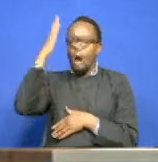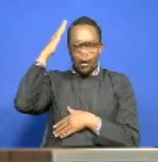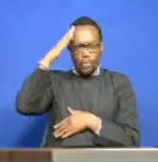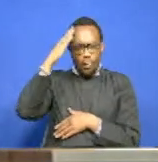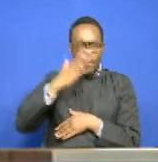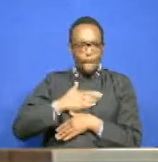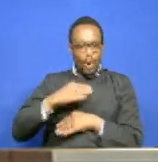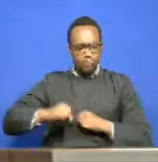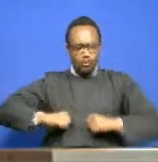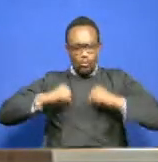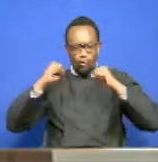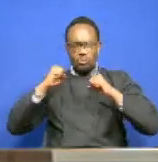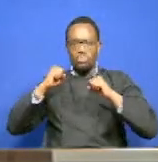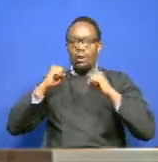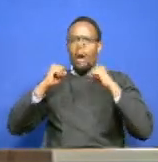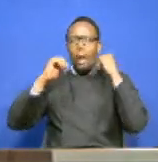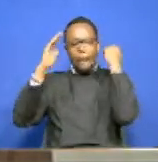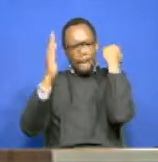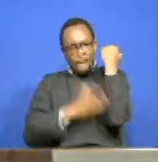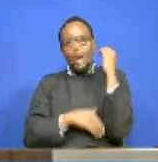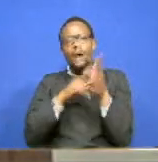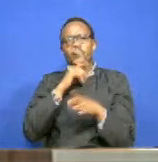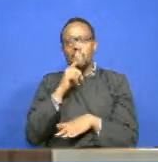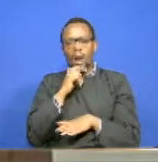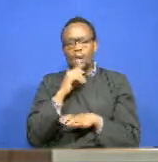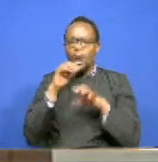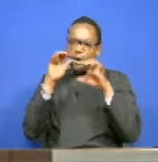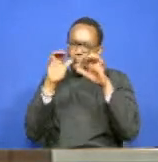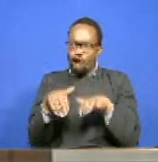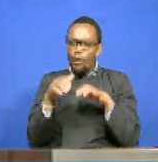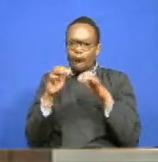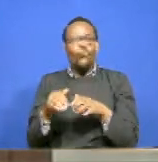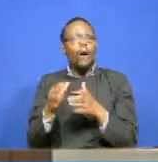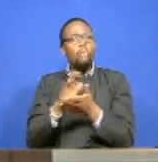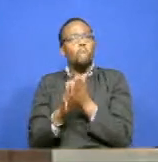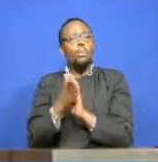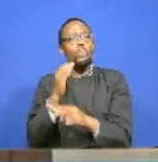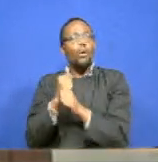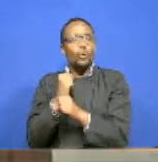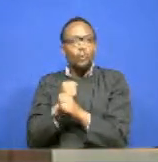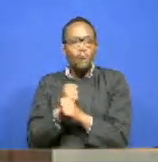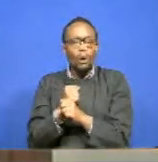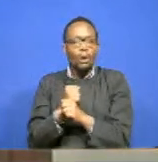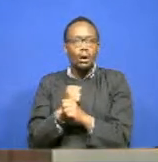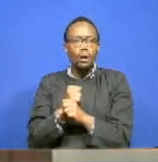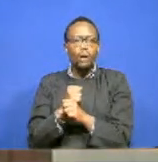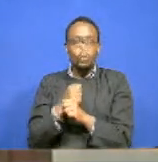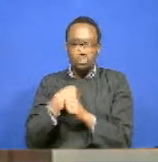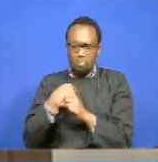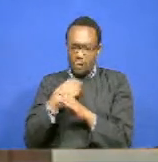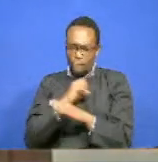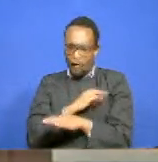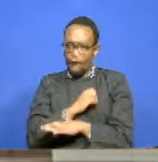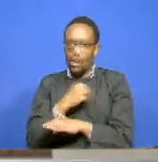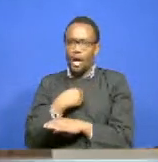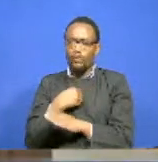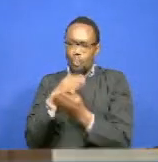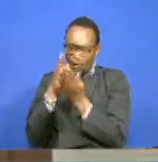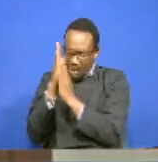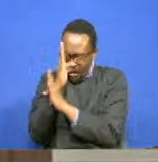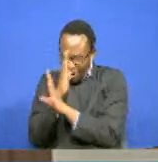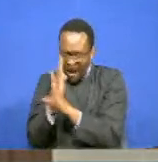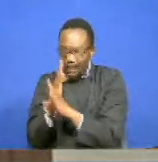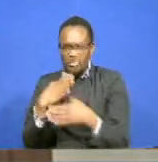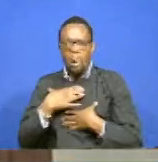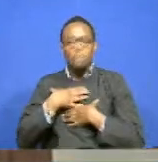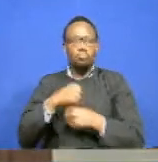man. You reap where you did not sow. So I feared you. I hid your talent until you come. I had no courage to